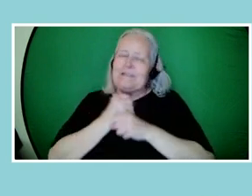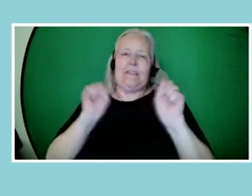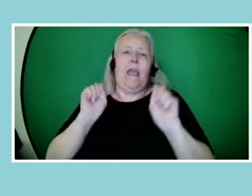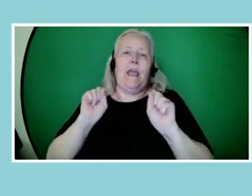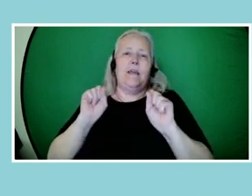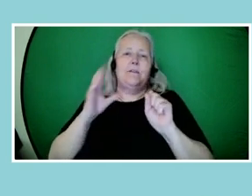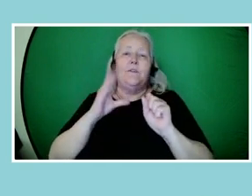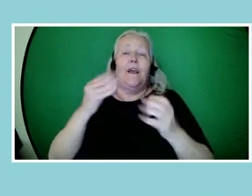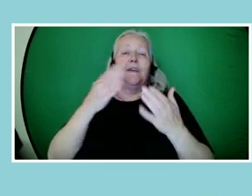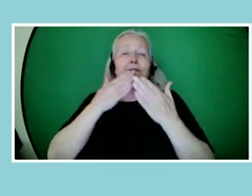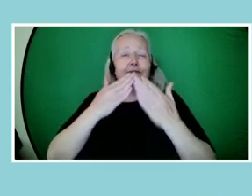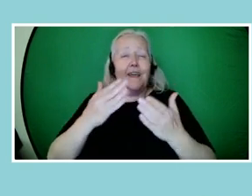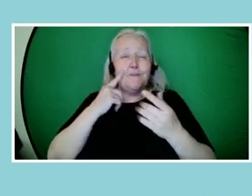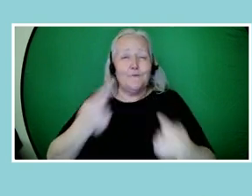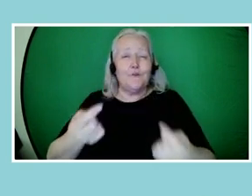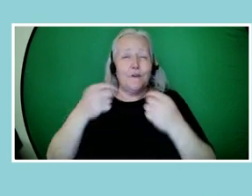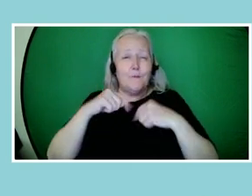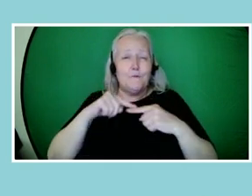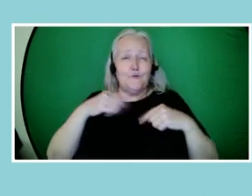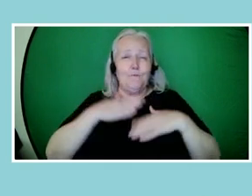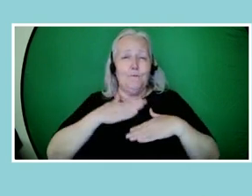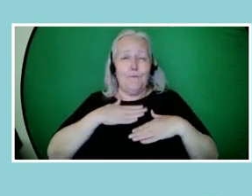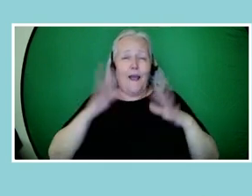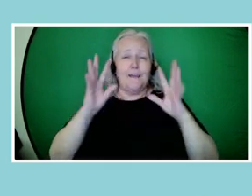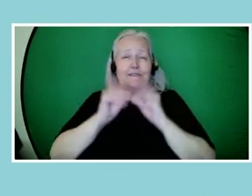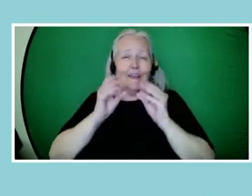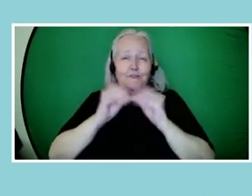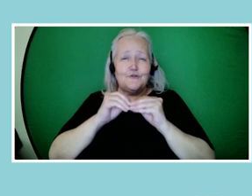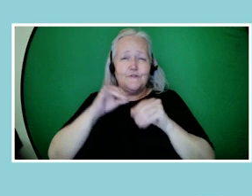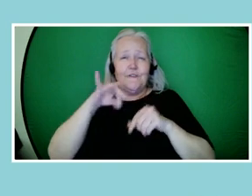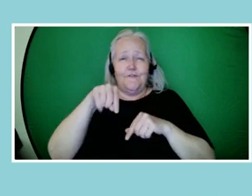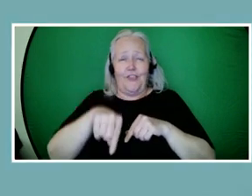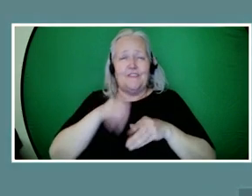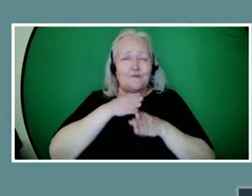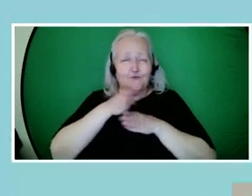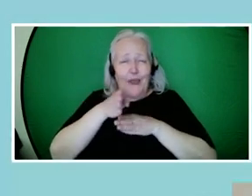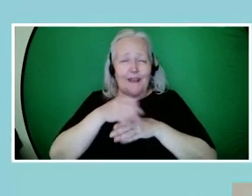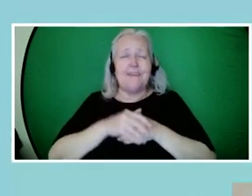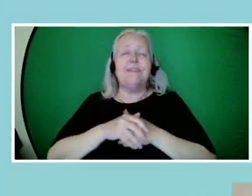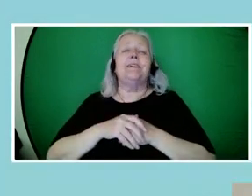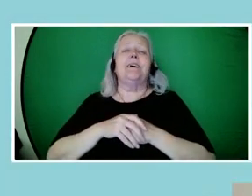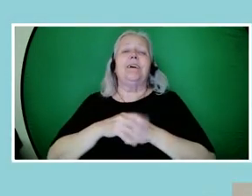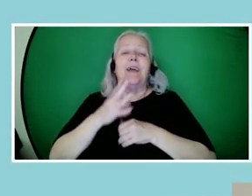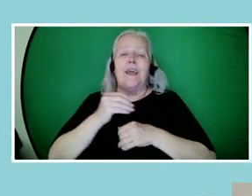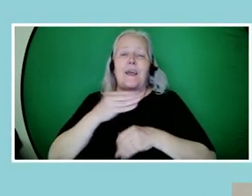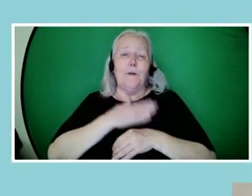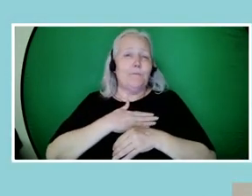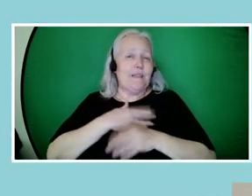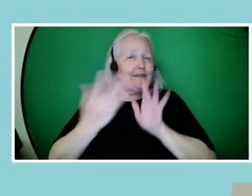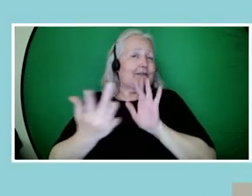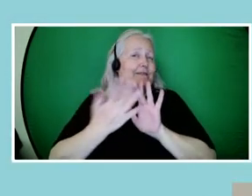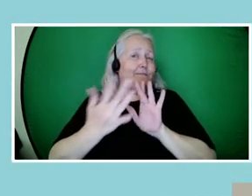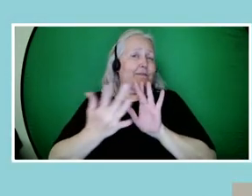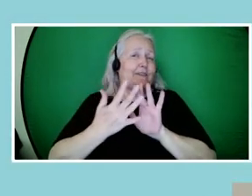much for coming to my session and to the Frontline Track. And please stay in touch.